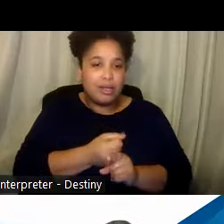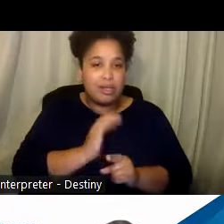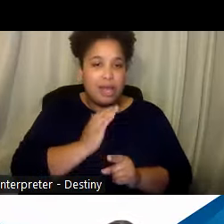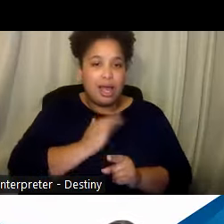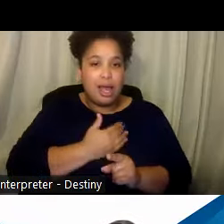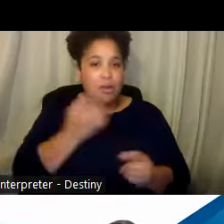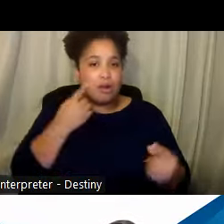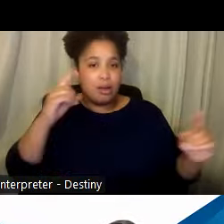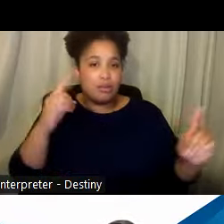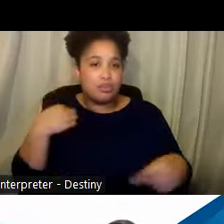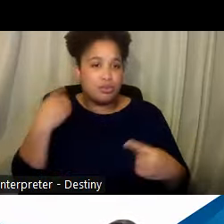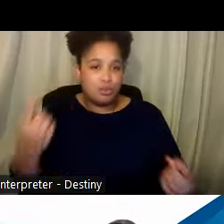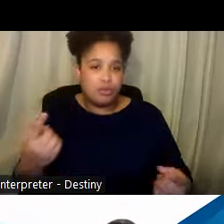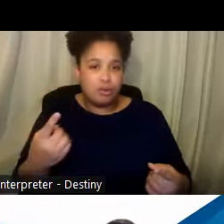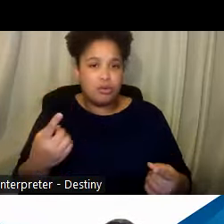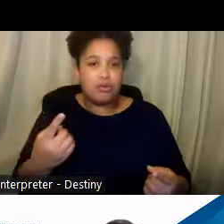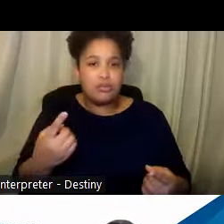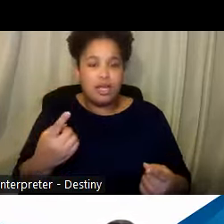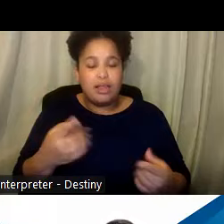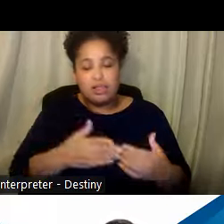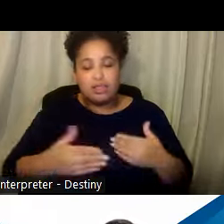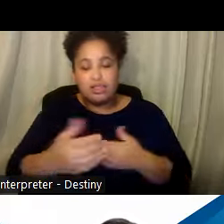accomplishments so far and our year ahead.